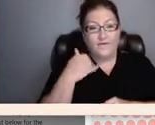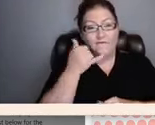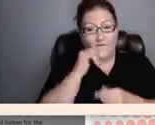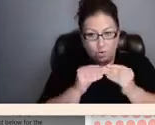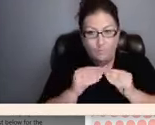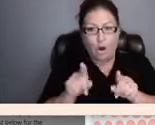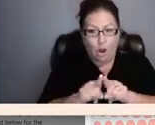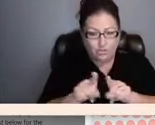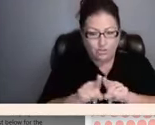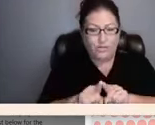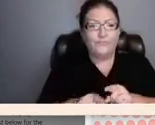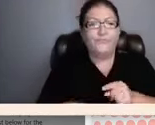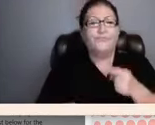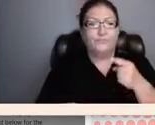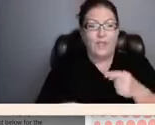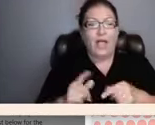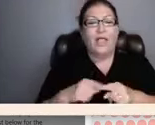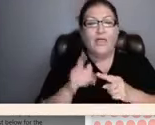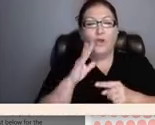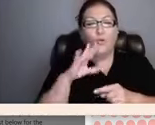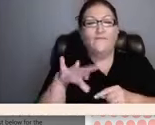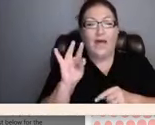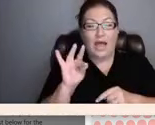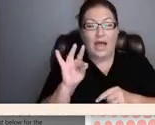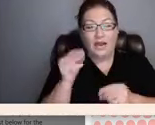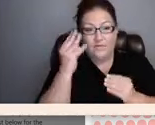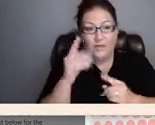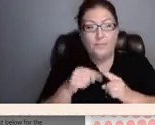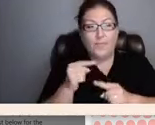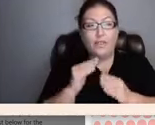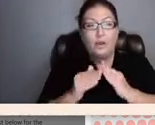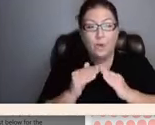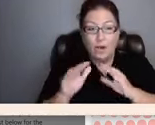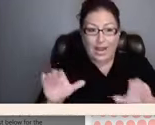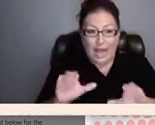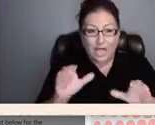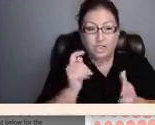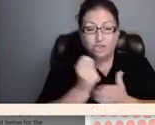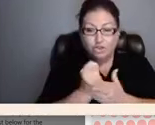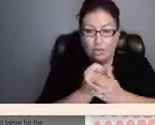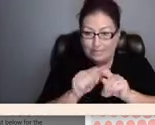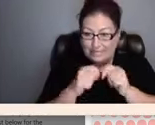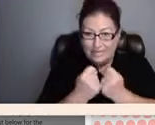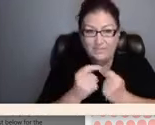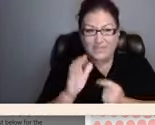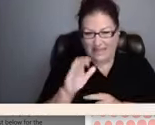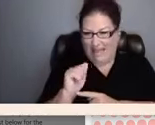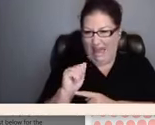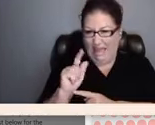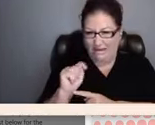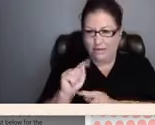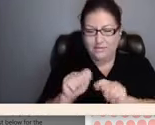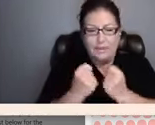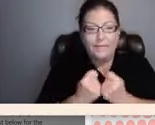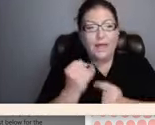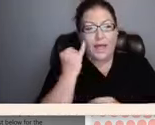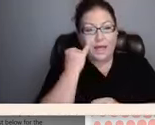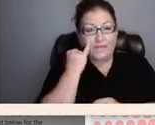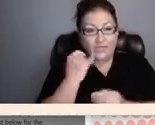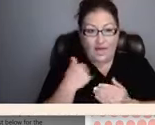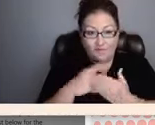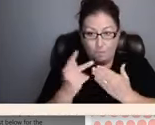them. You'll find information about the Community Action Treatment Team, the CAT team. If there's a program for